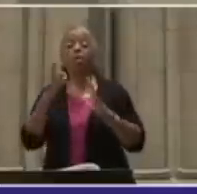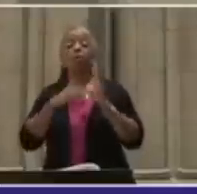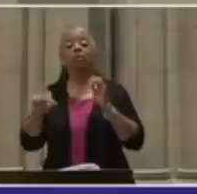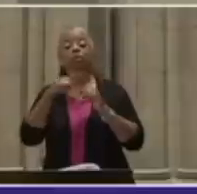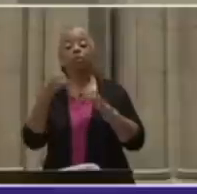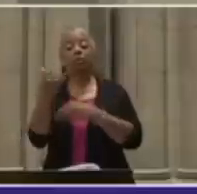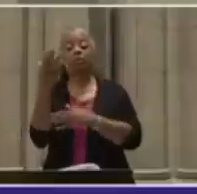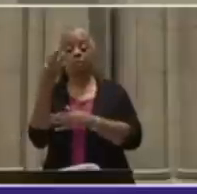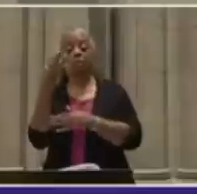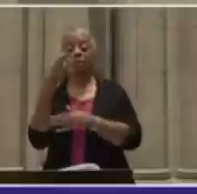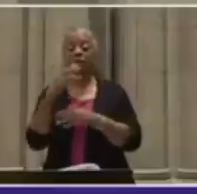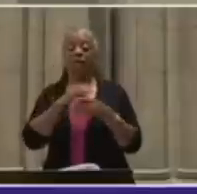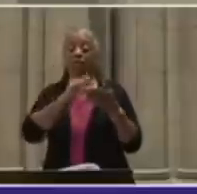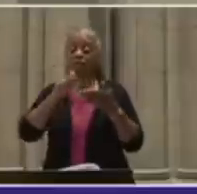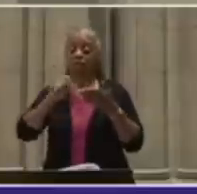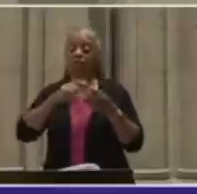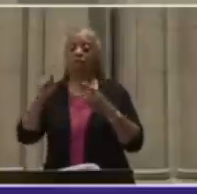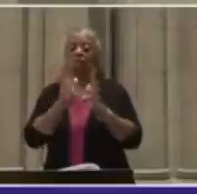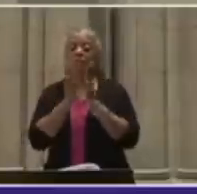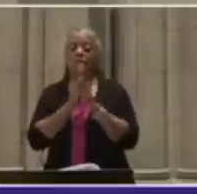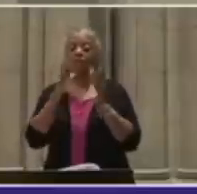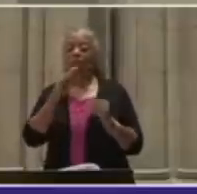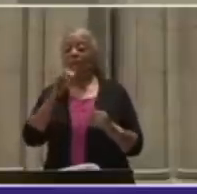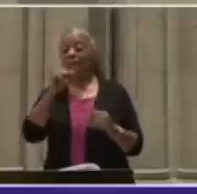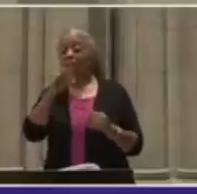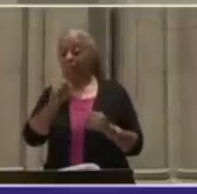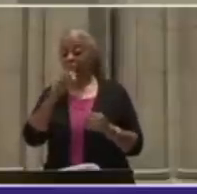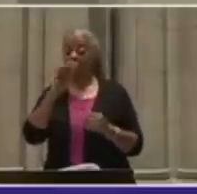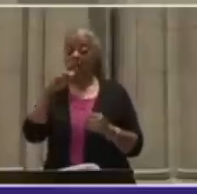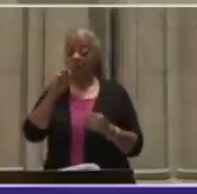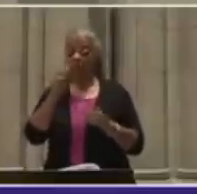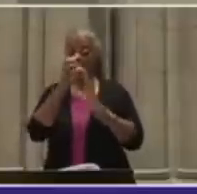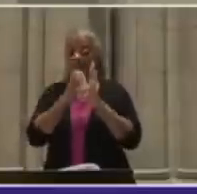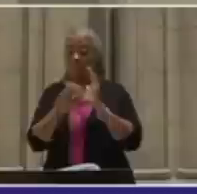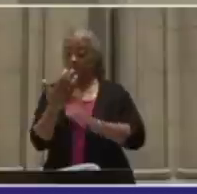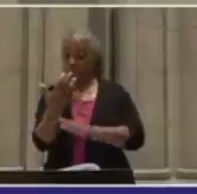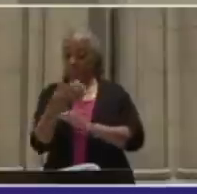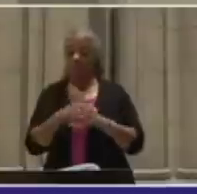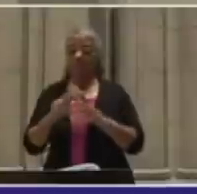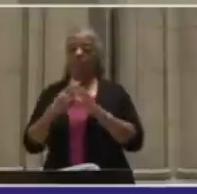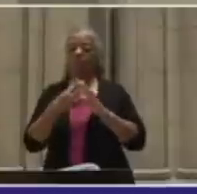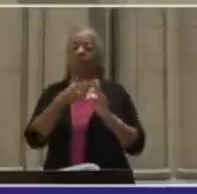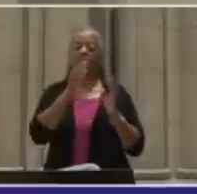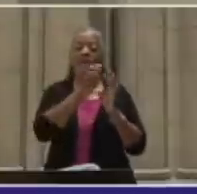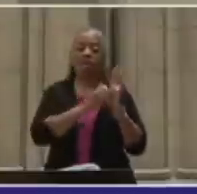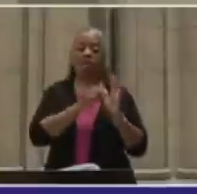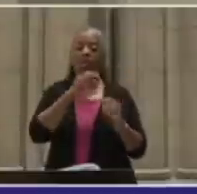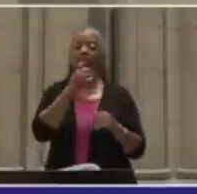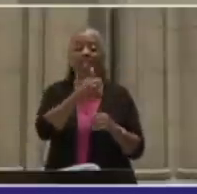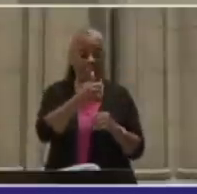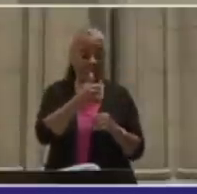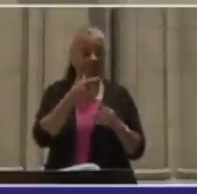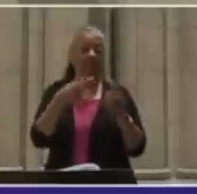this morning a text from the book of Amos, Amos chapter 5, beginning at verse 10 in the Message